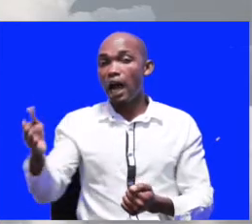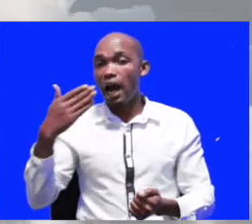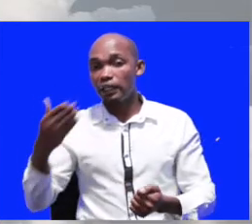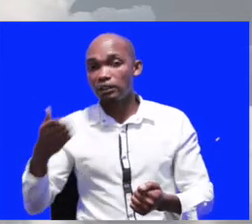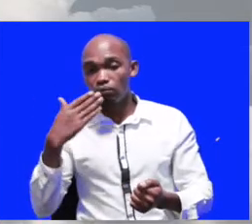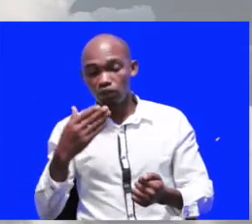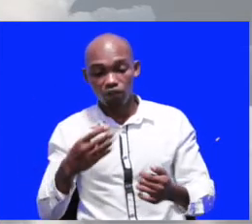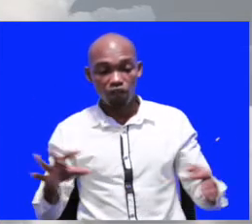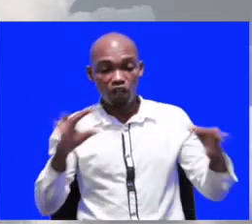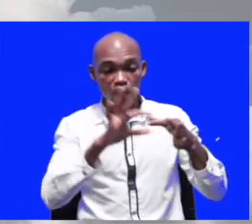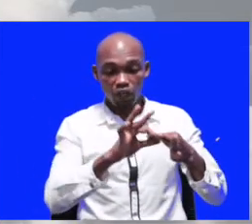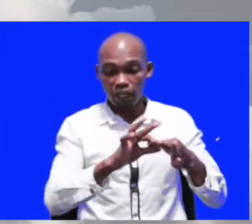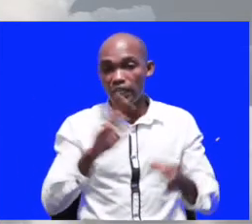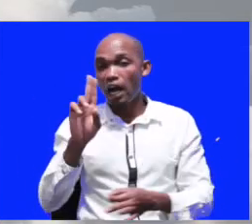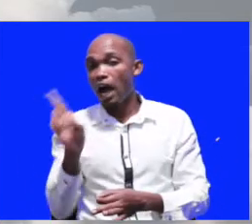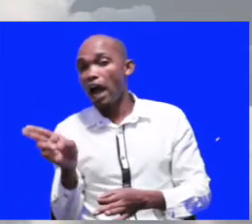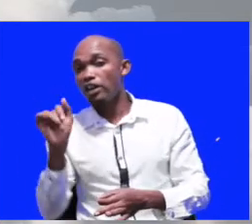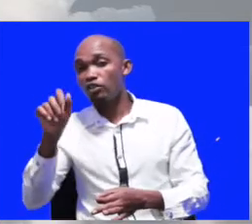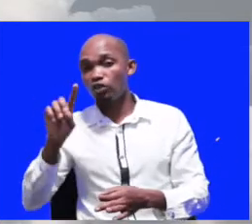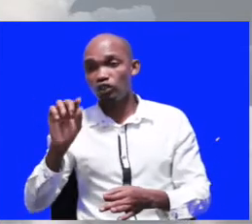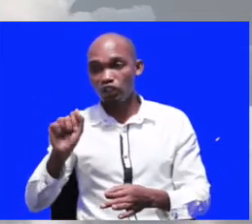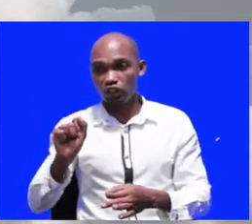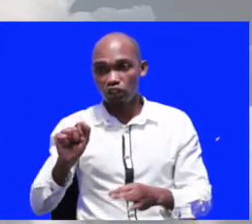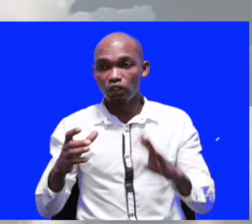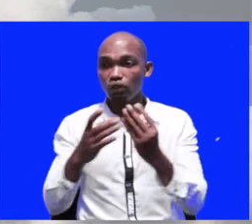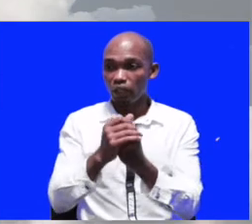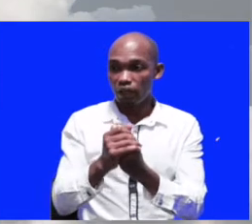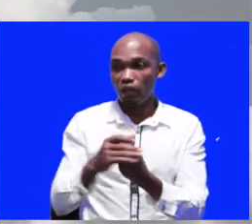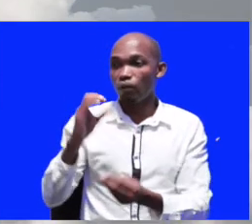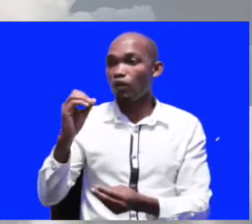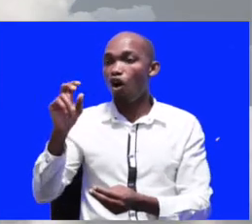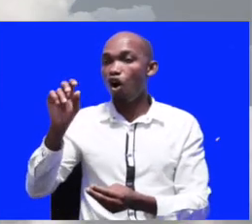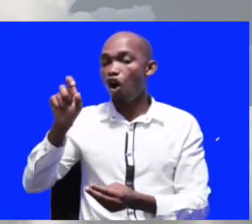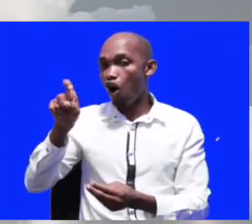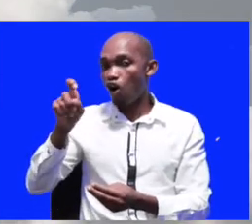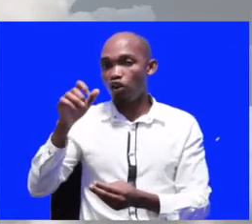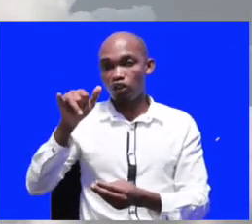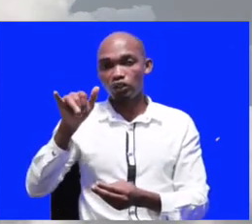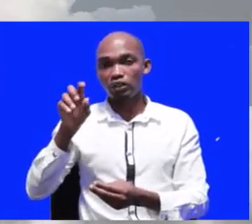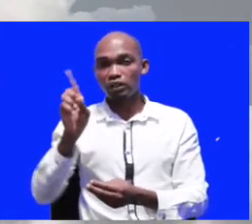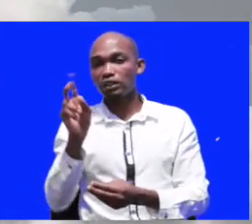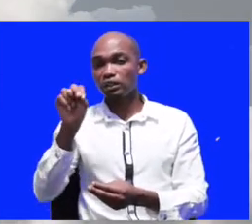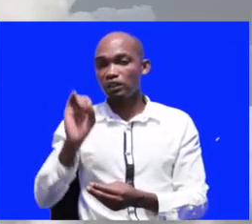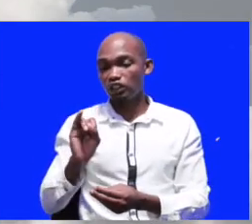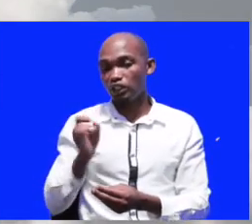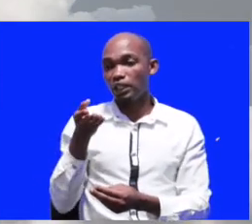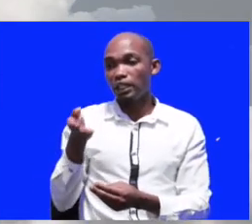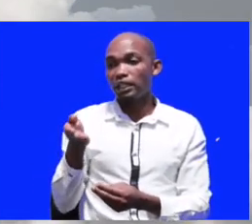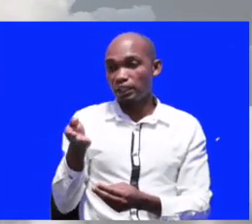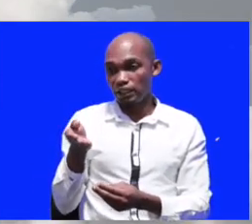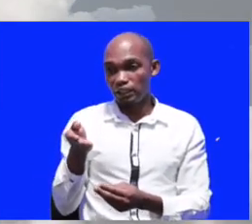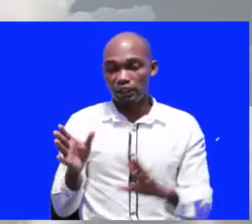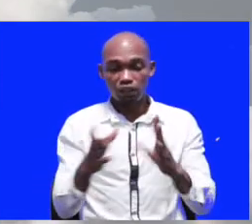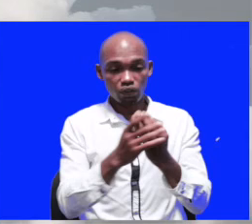carbon dioxide, helium, hydrogen, and methane, but lacked oxygen. The compound was a result of